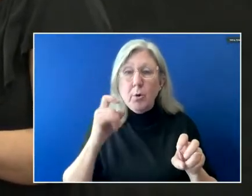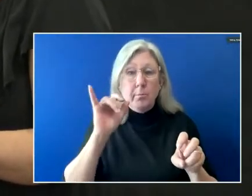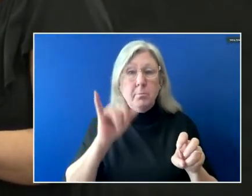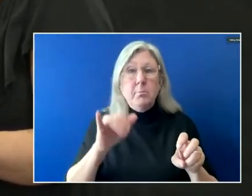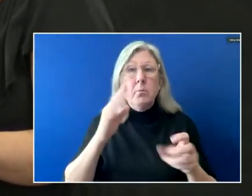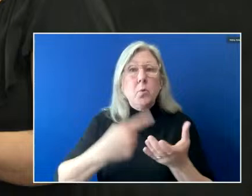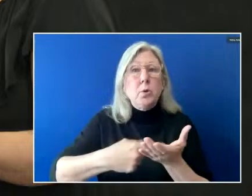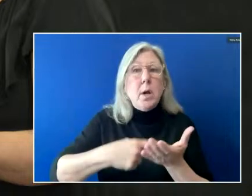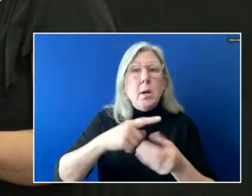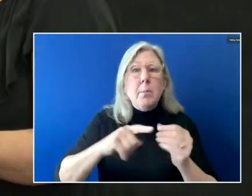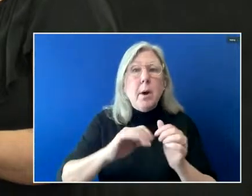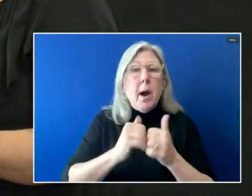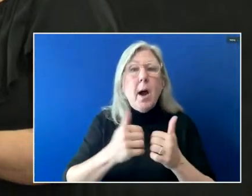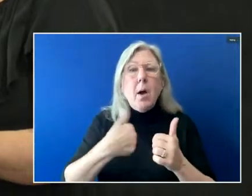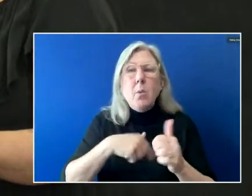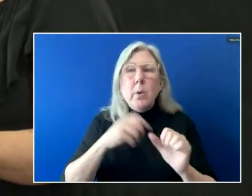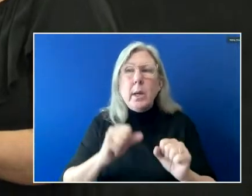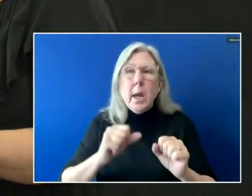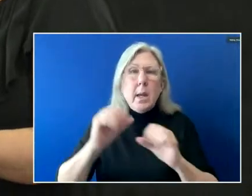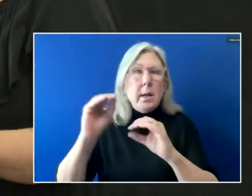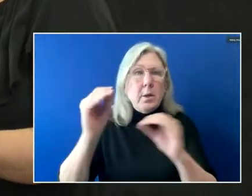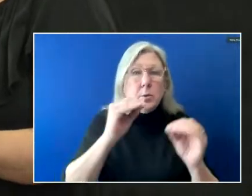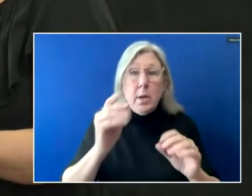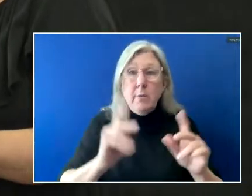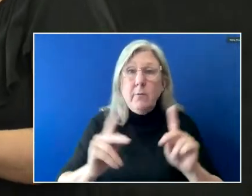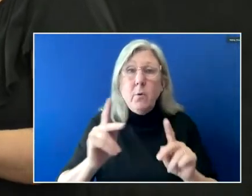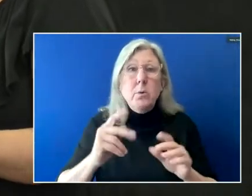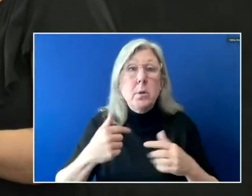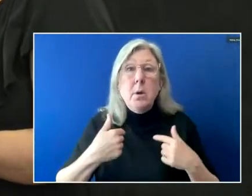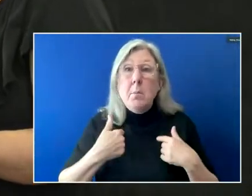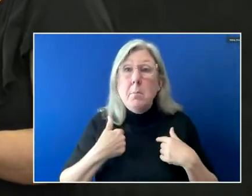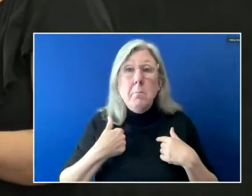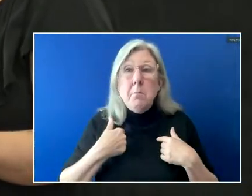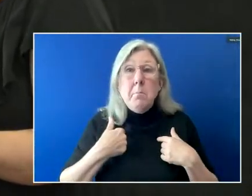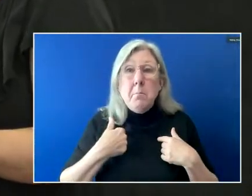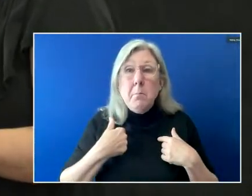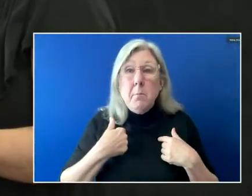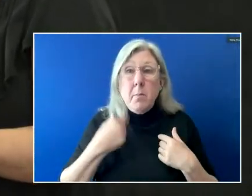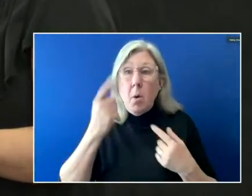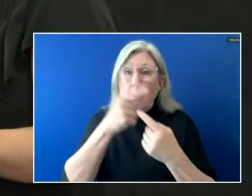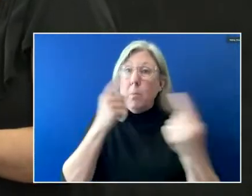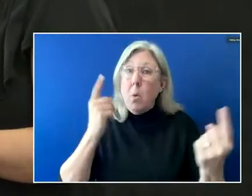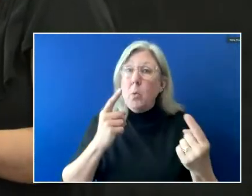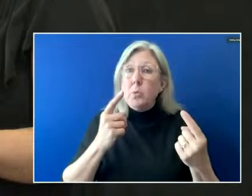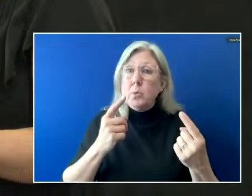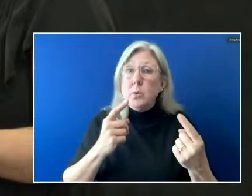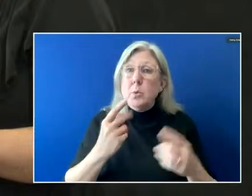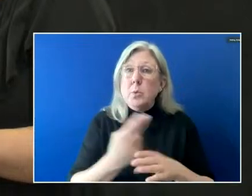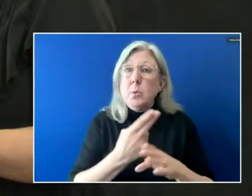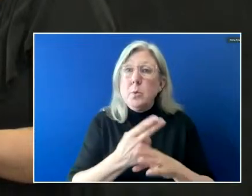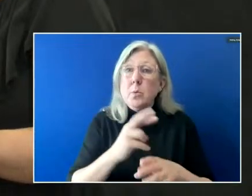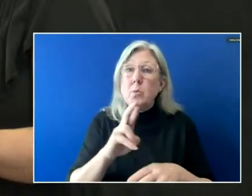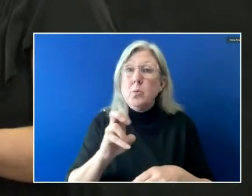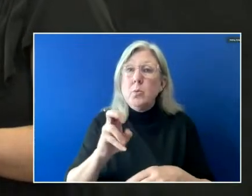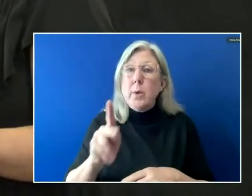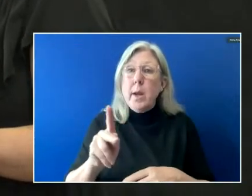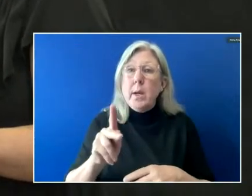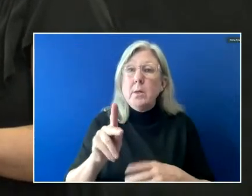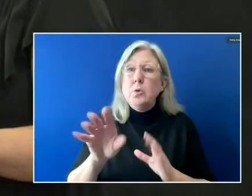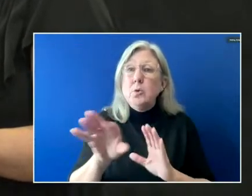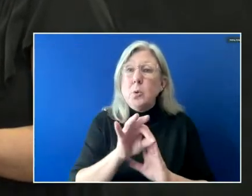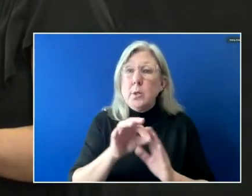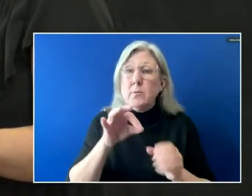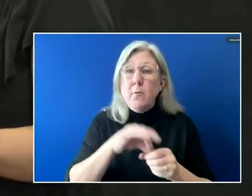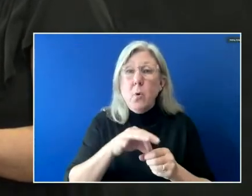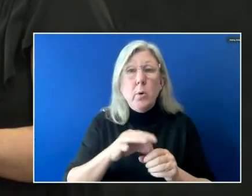how can we educate folks I I'm not opposed to Rolling Out rank Choice voting at all I think we need to do it strategically